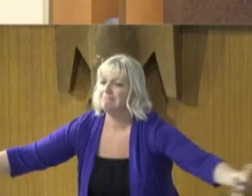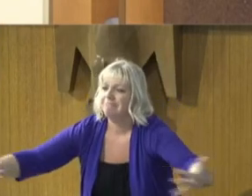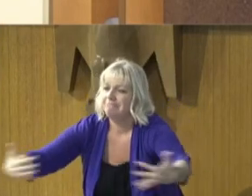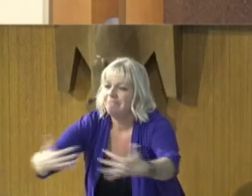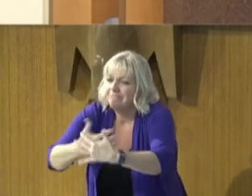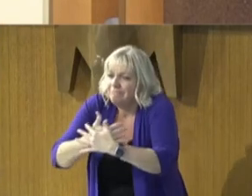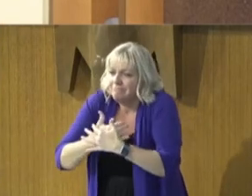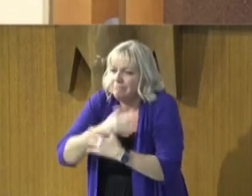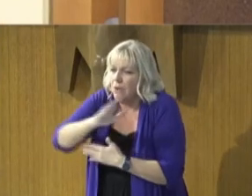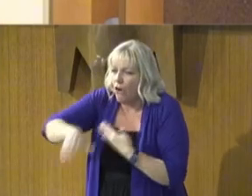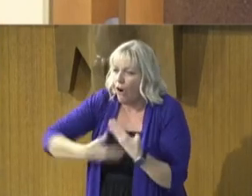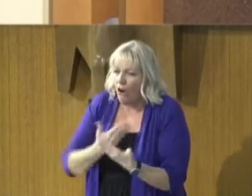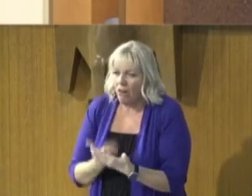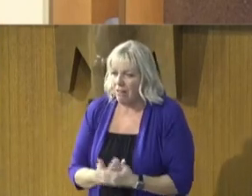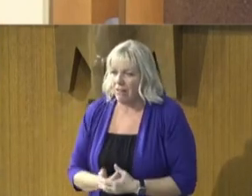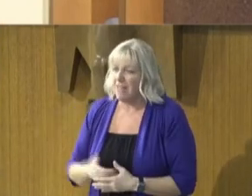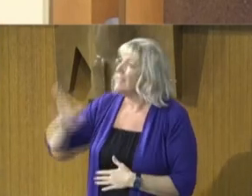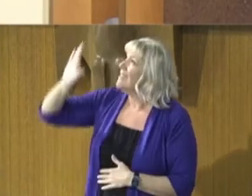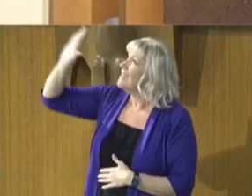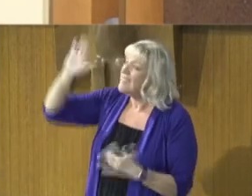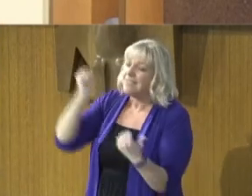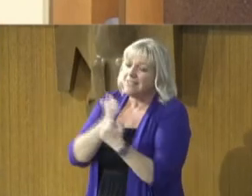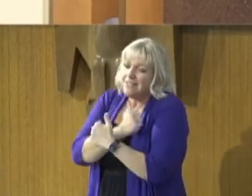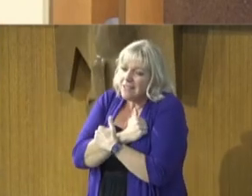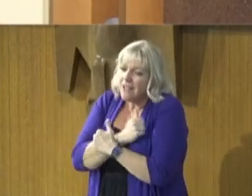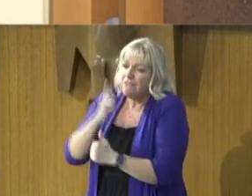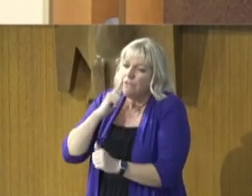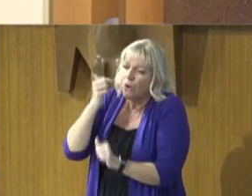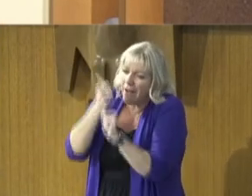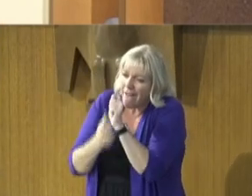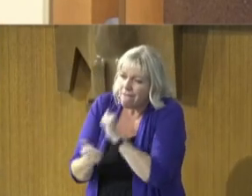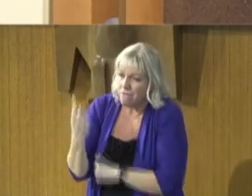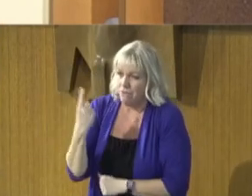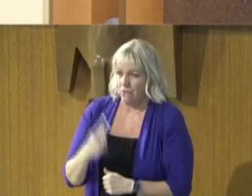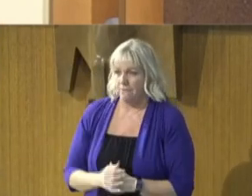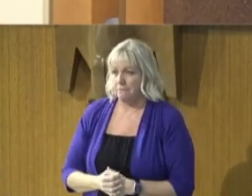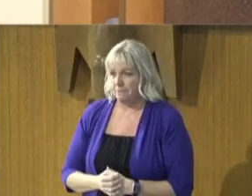us. God's love is for all of us.